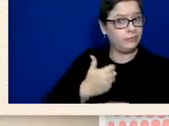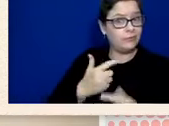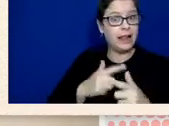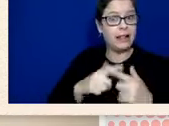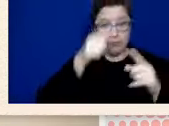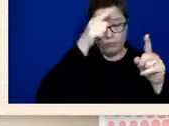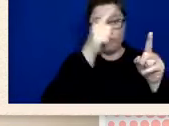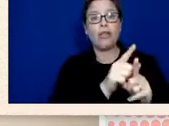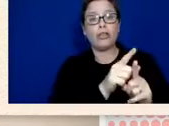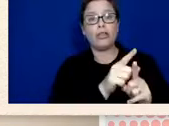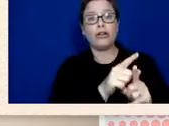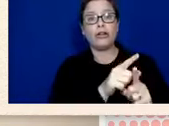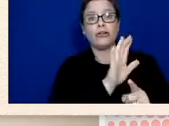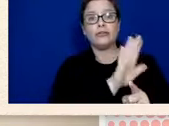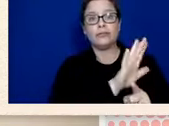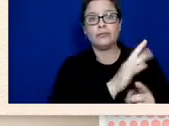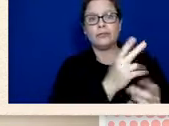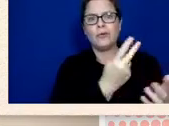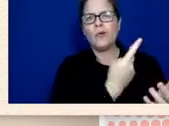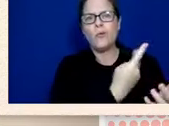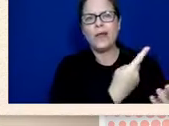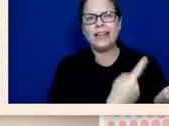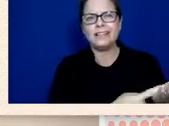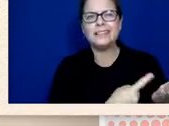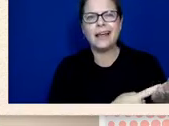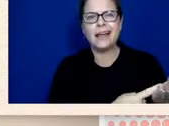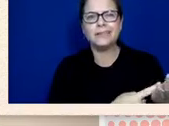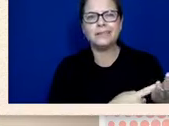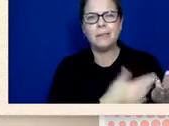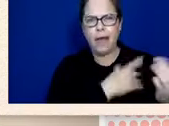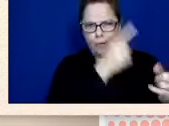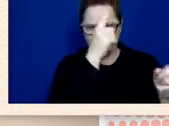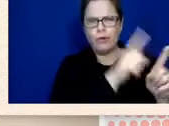brother's side, because we talk about things like this, um,